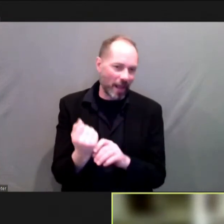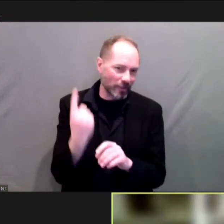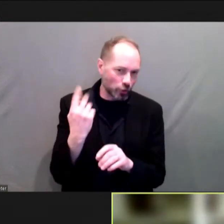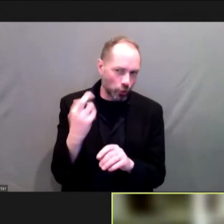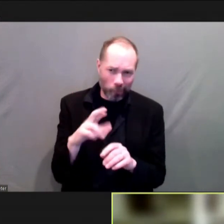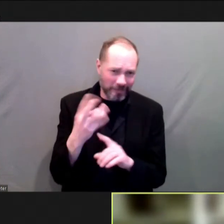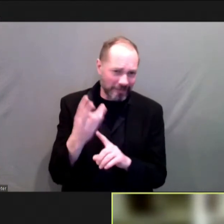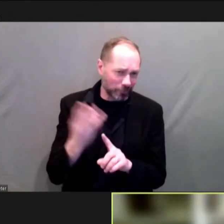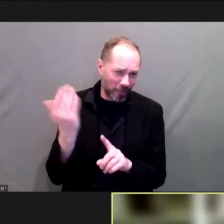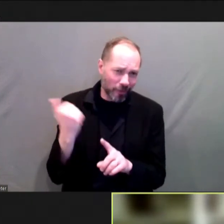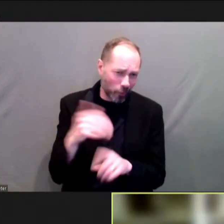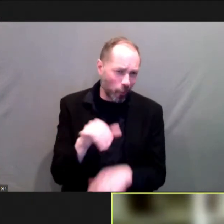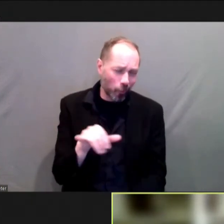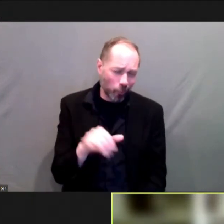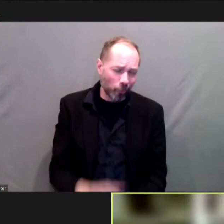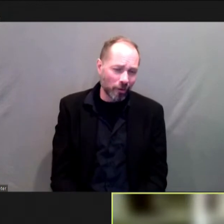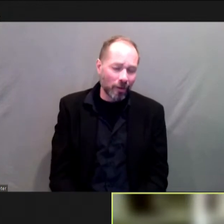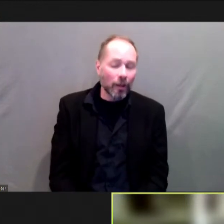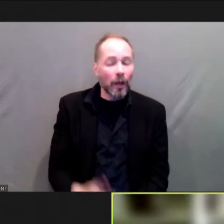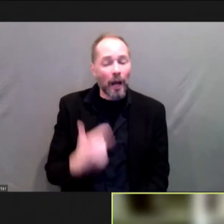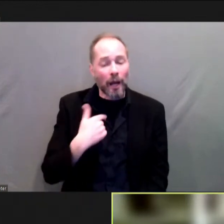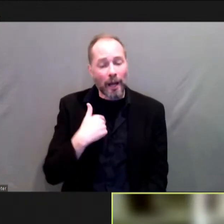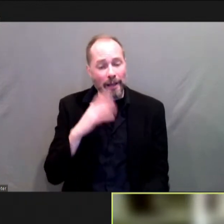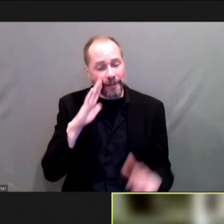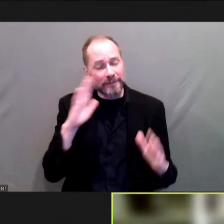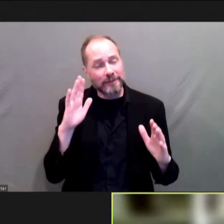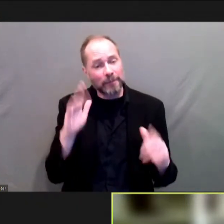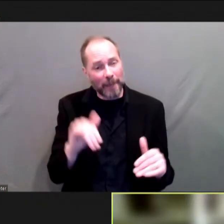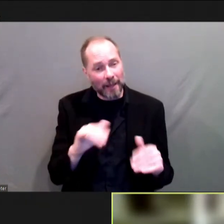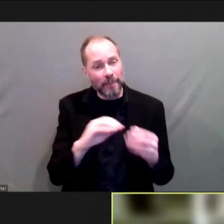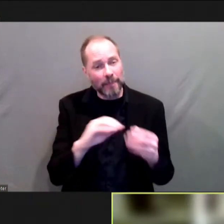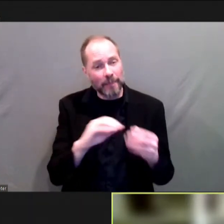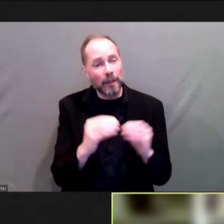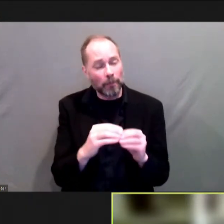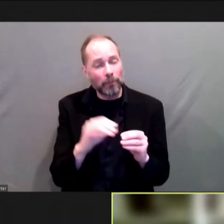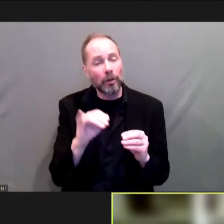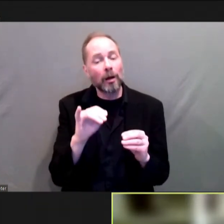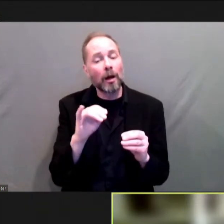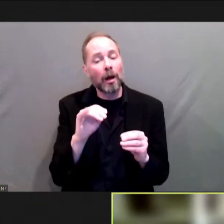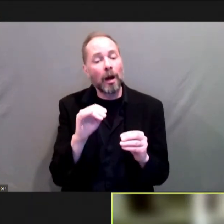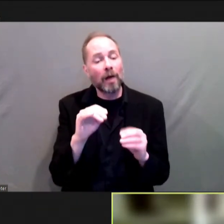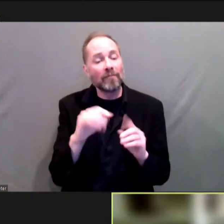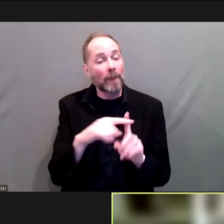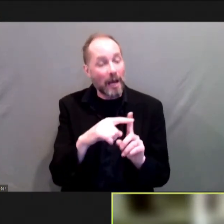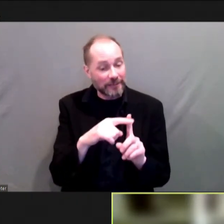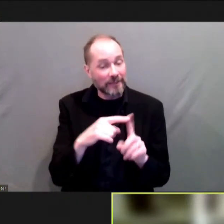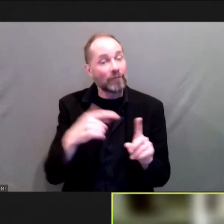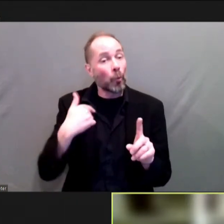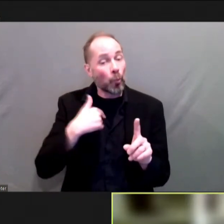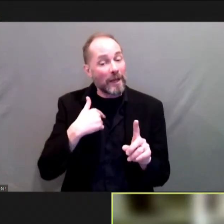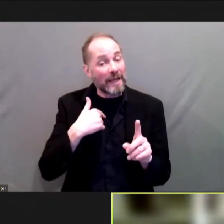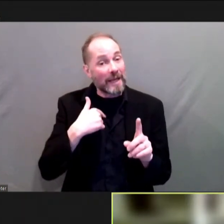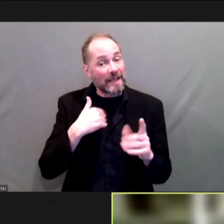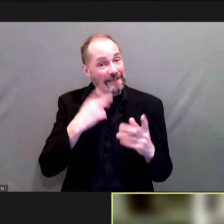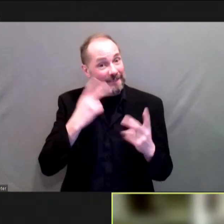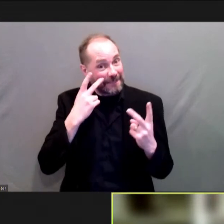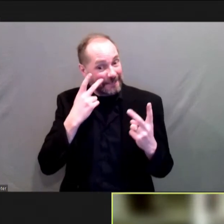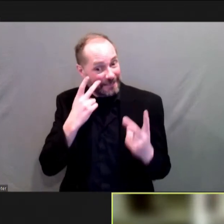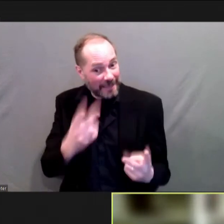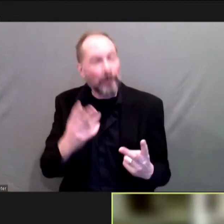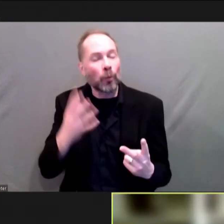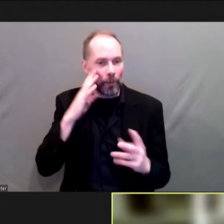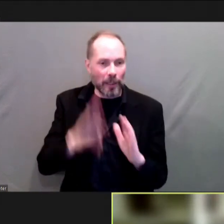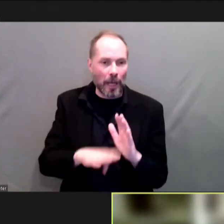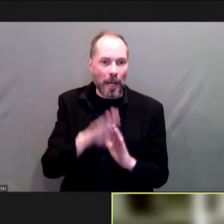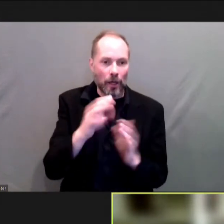ago even. And so I would expect that the number of cases that we actually catch is going to be much higher